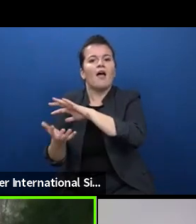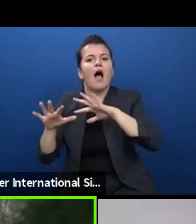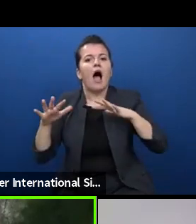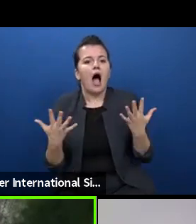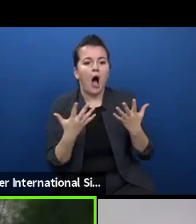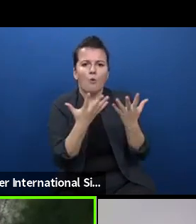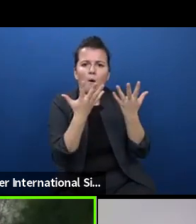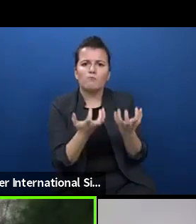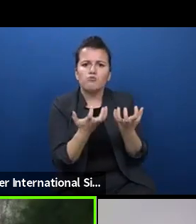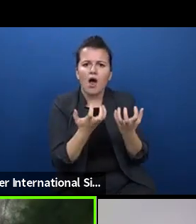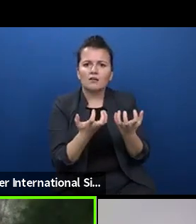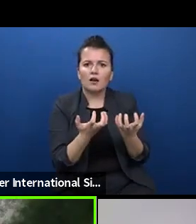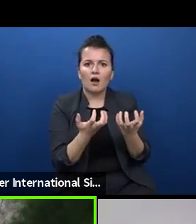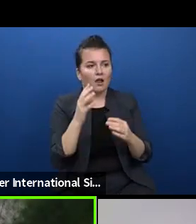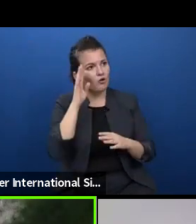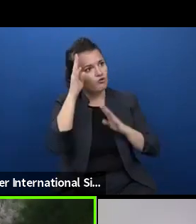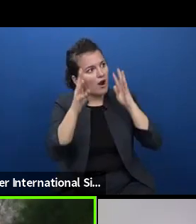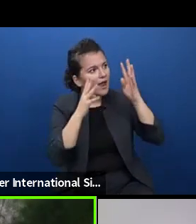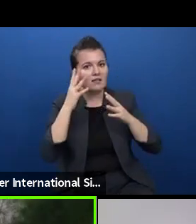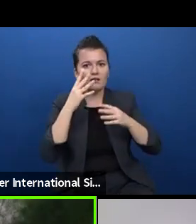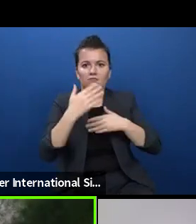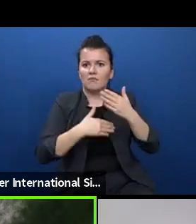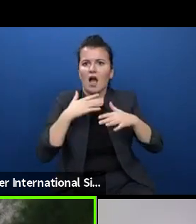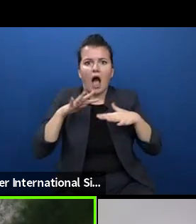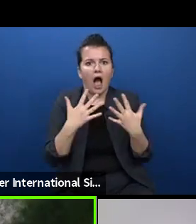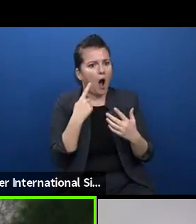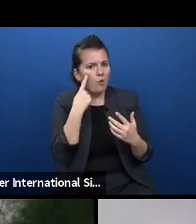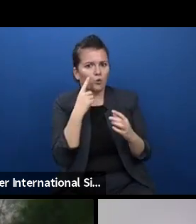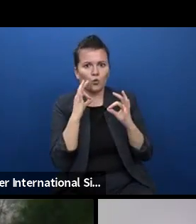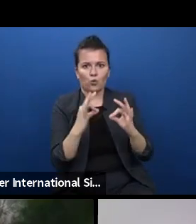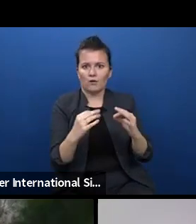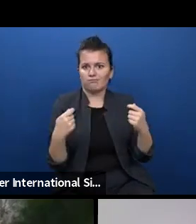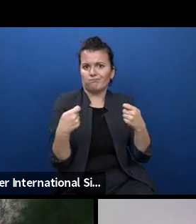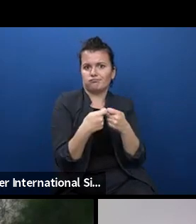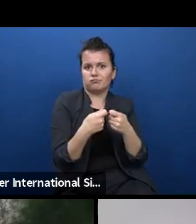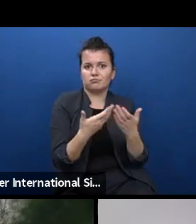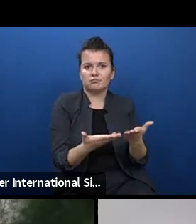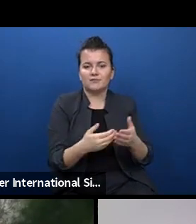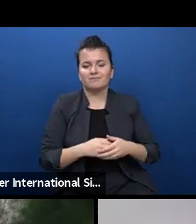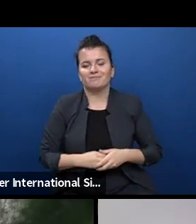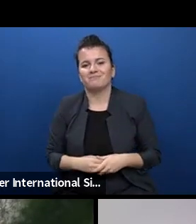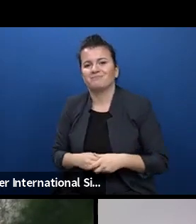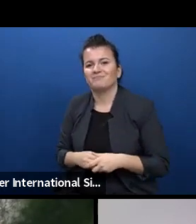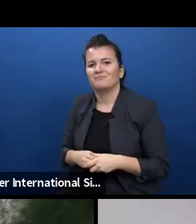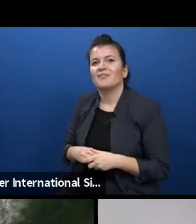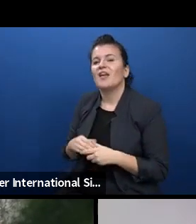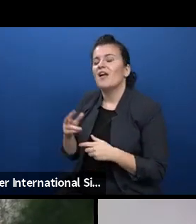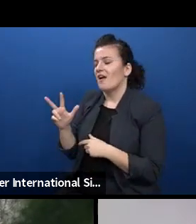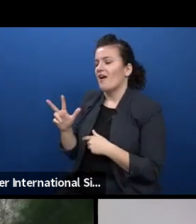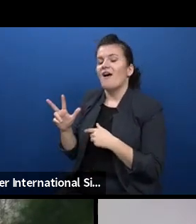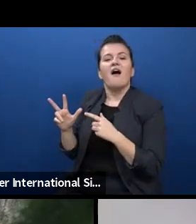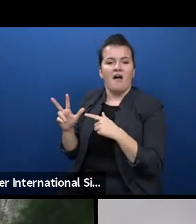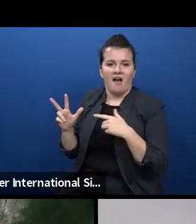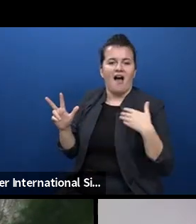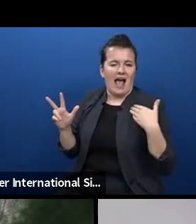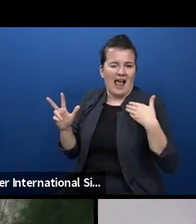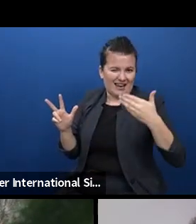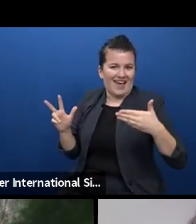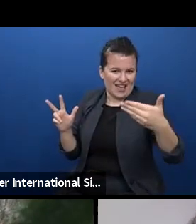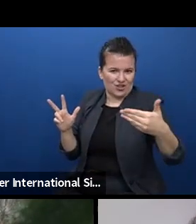as well as a creative and conceptual way. We come back to that later. Our second guest